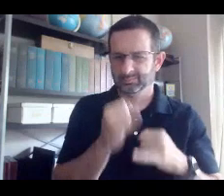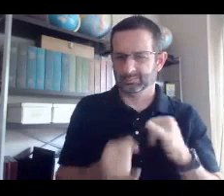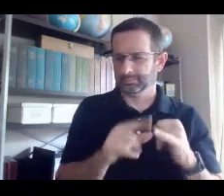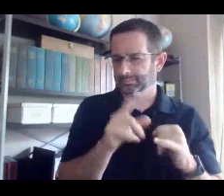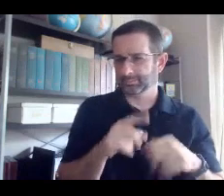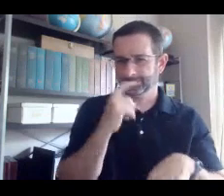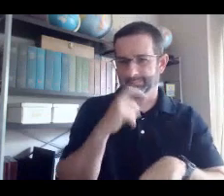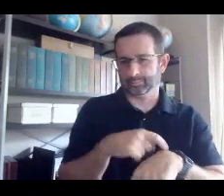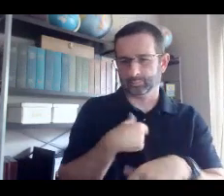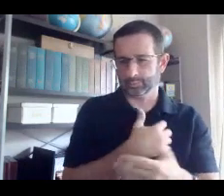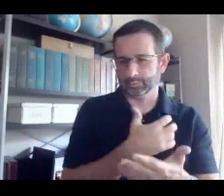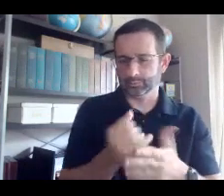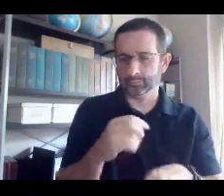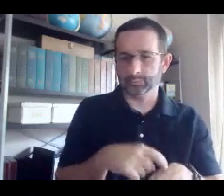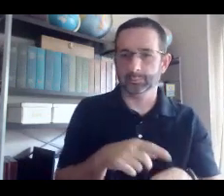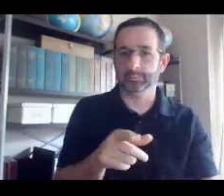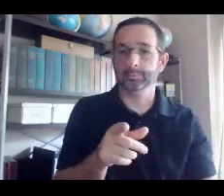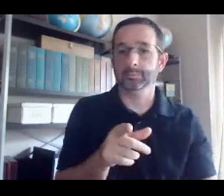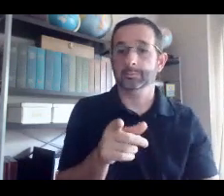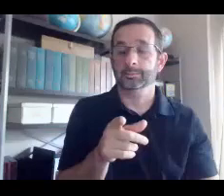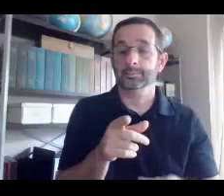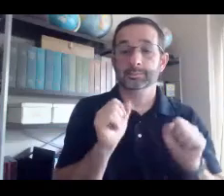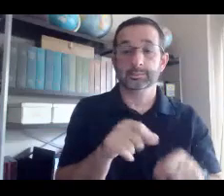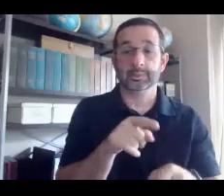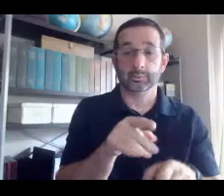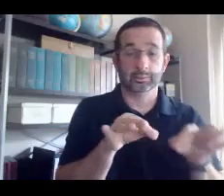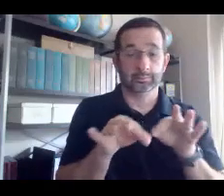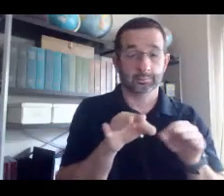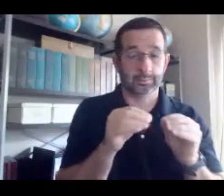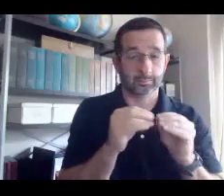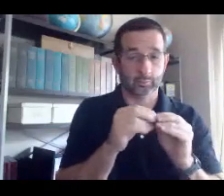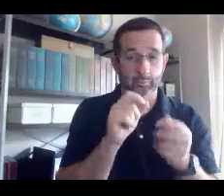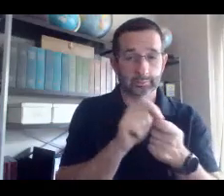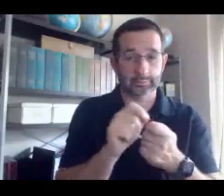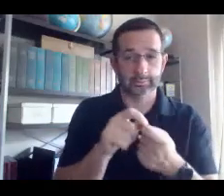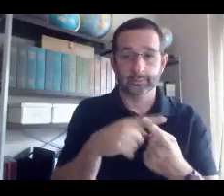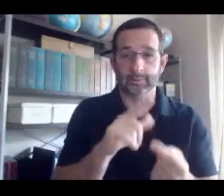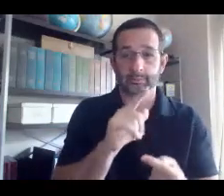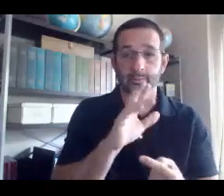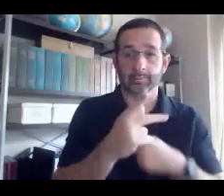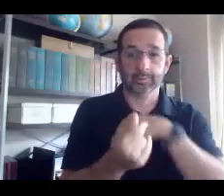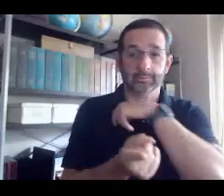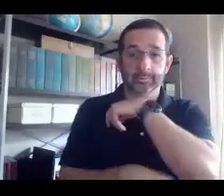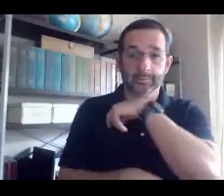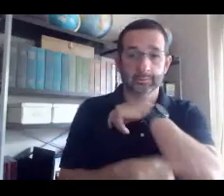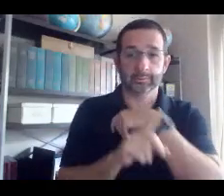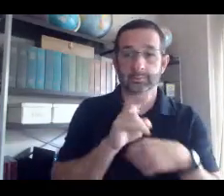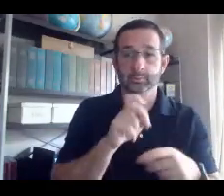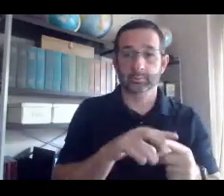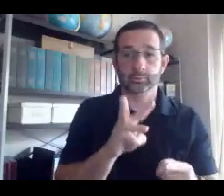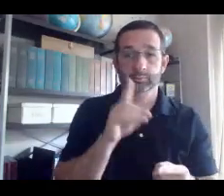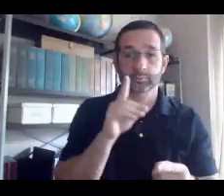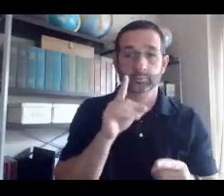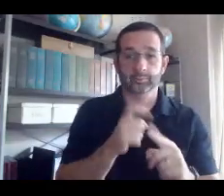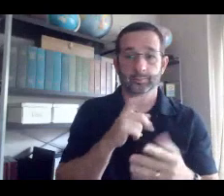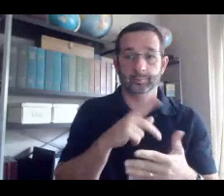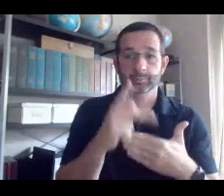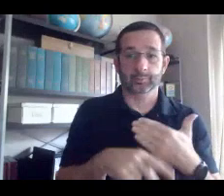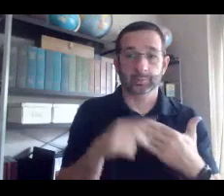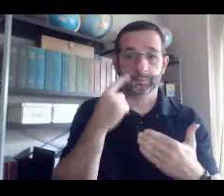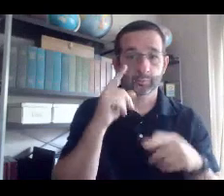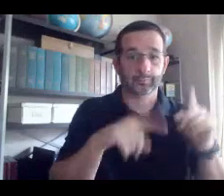Okay, next question, which is going to be the last question because we are almost out of time. Can you explain some more details of the